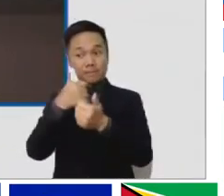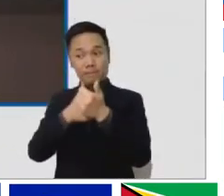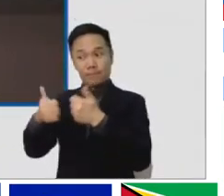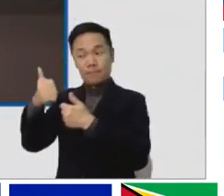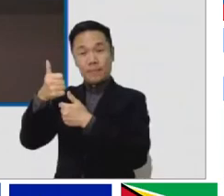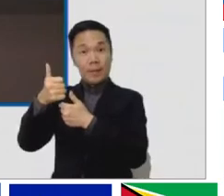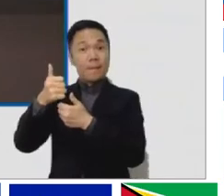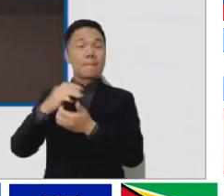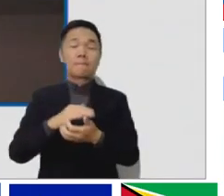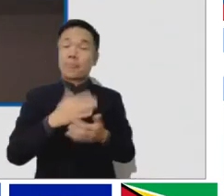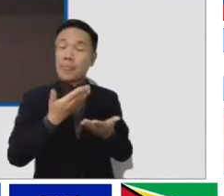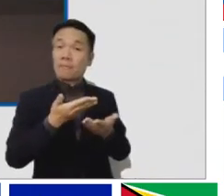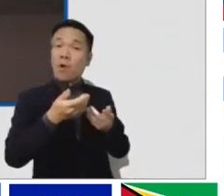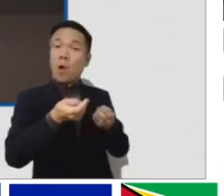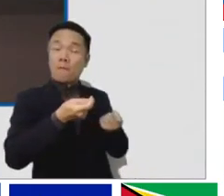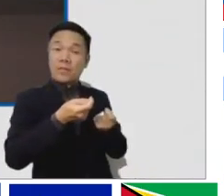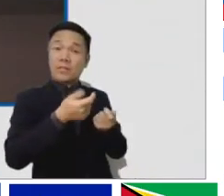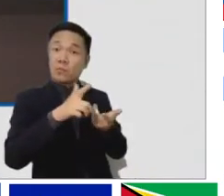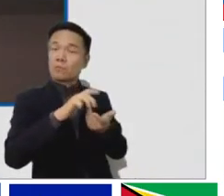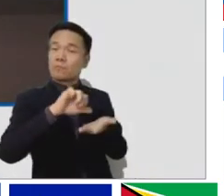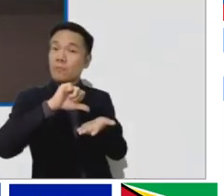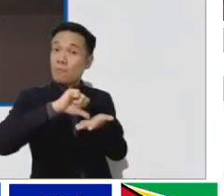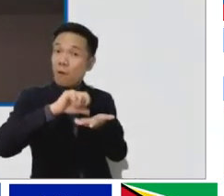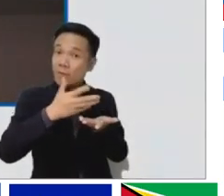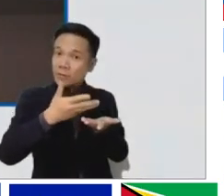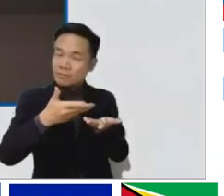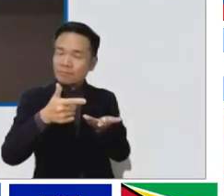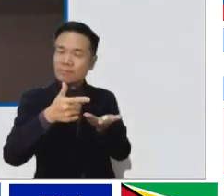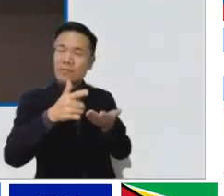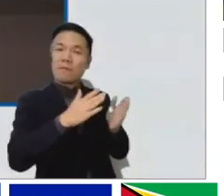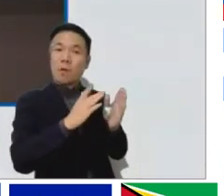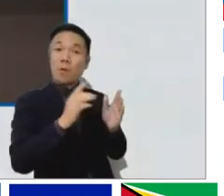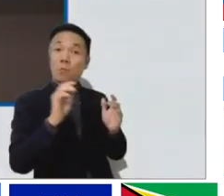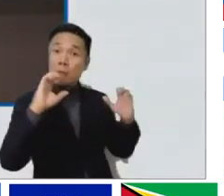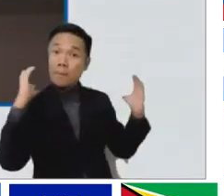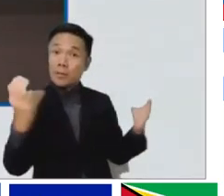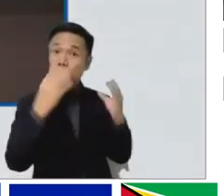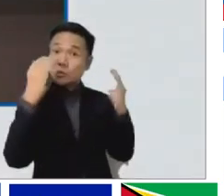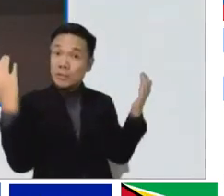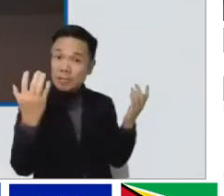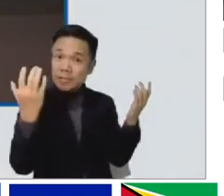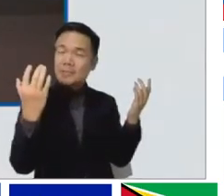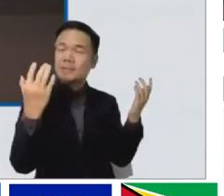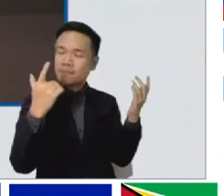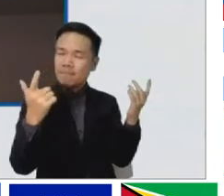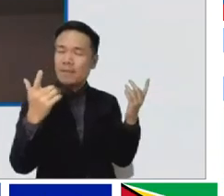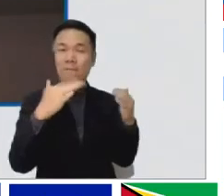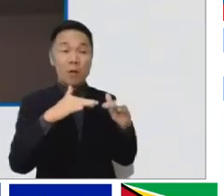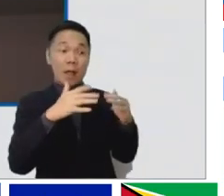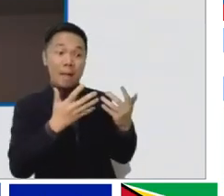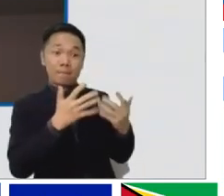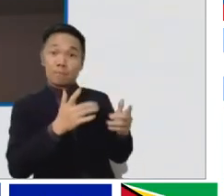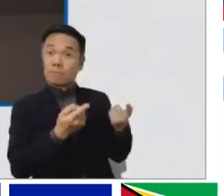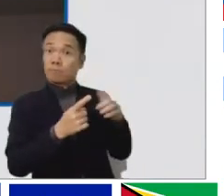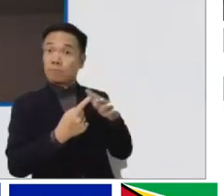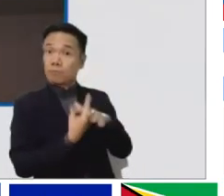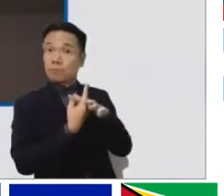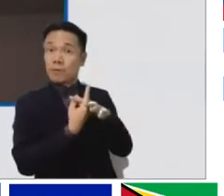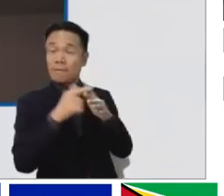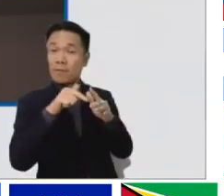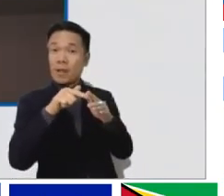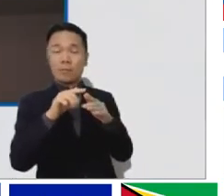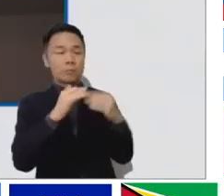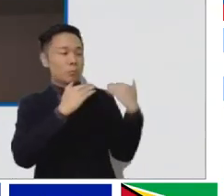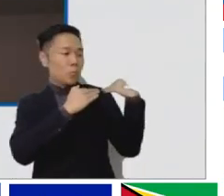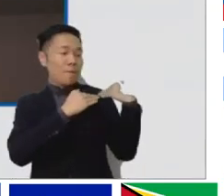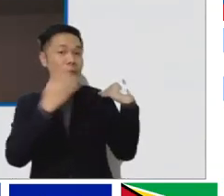and Emergency Management of Jamaica. We also have the Learning Lab, and that is a closed session. If you